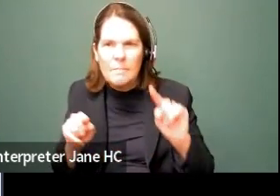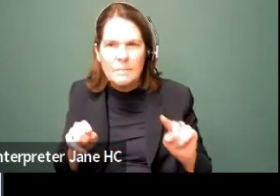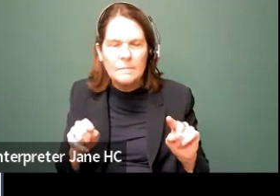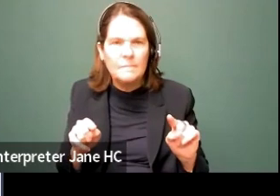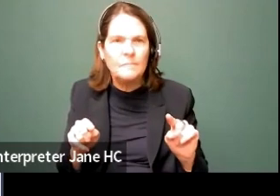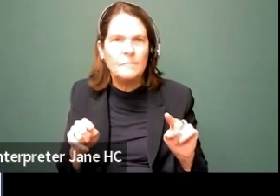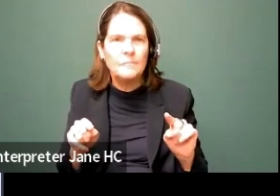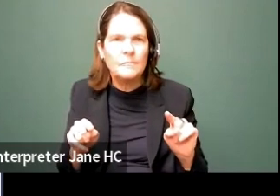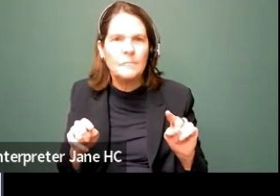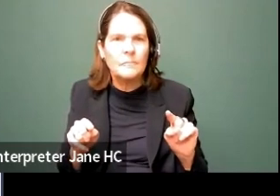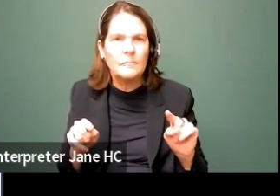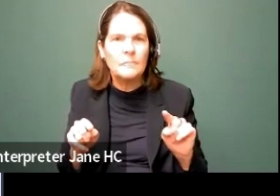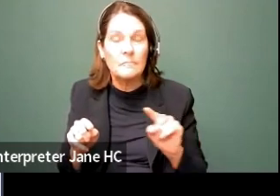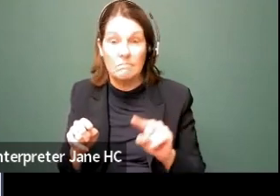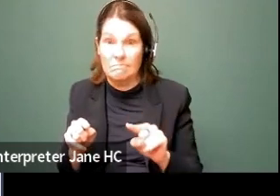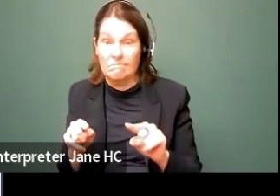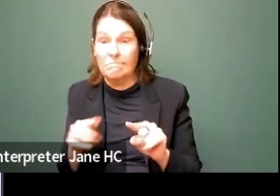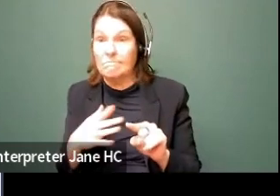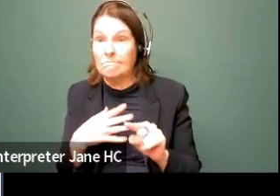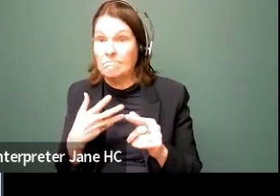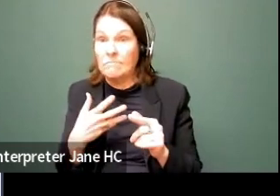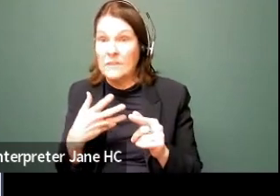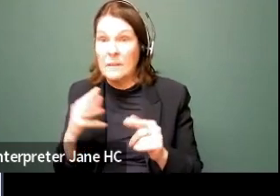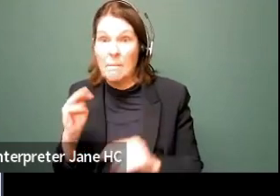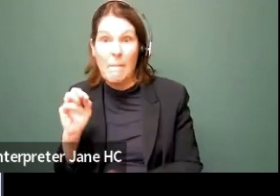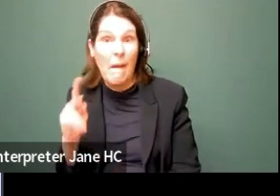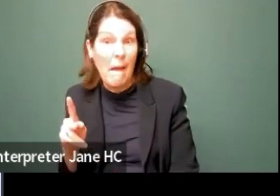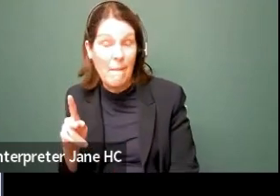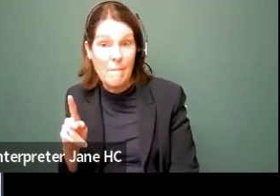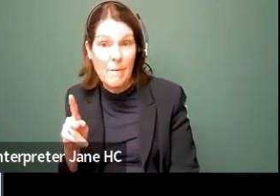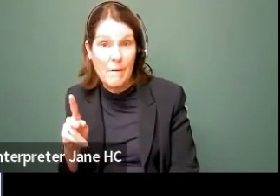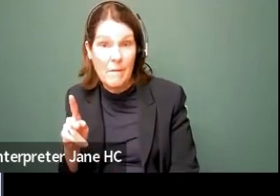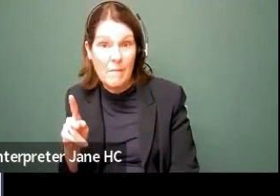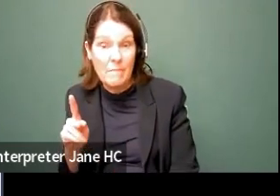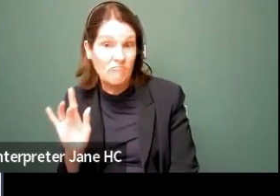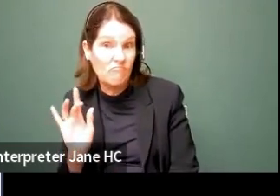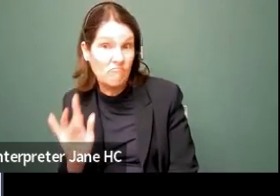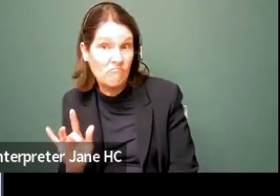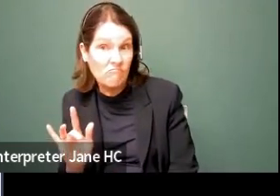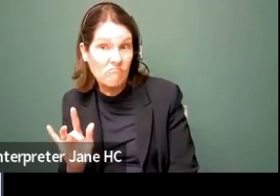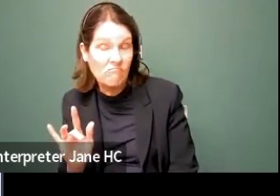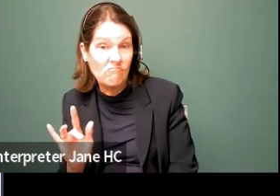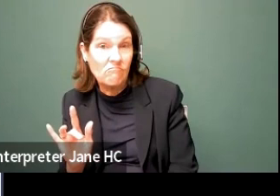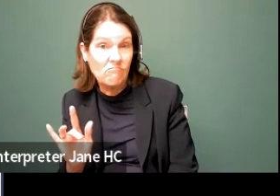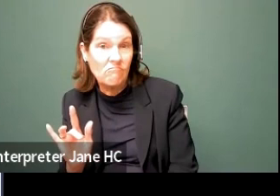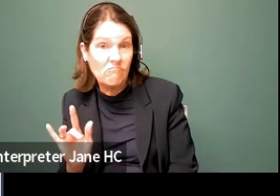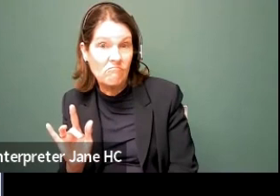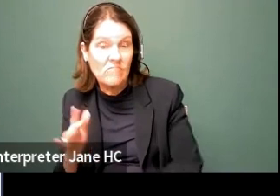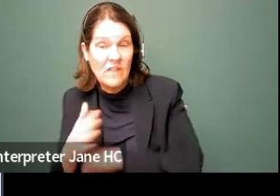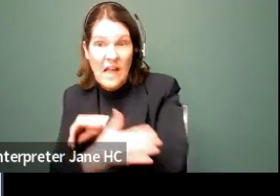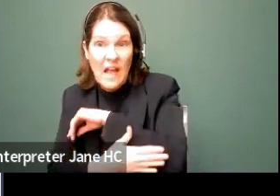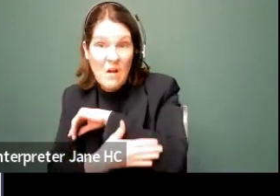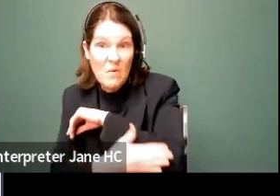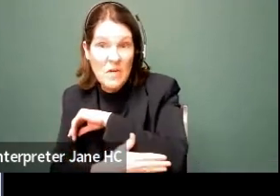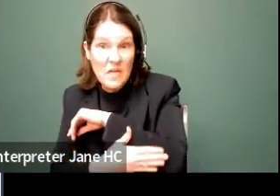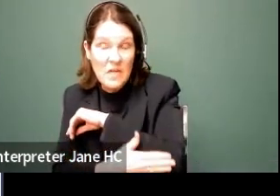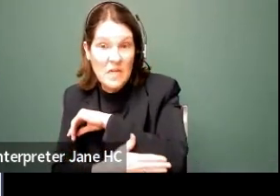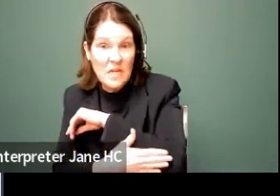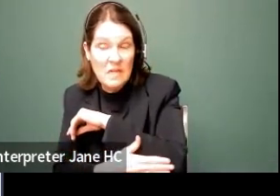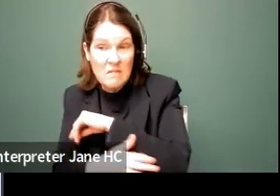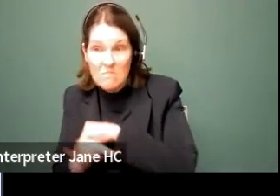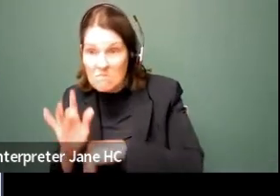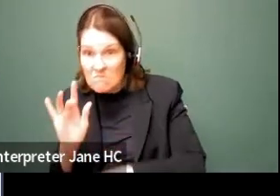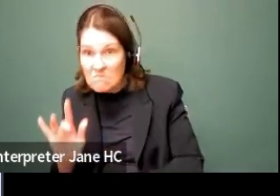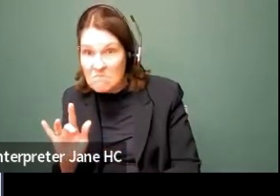a real nice interactive map where we can click on an individual